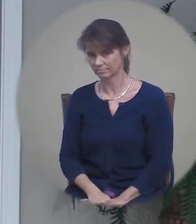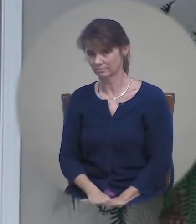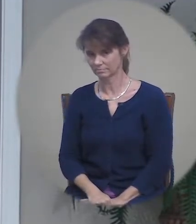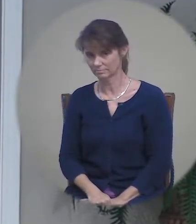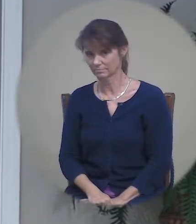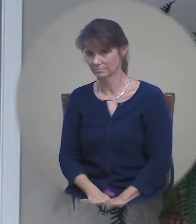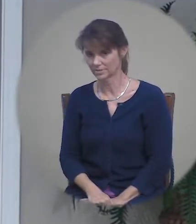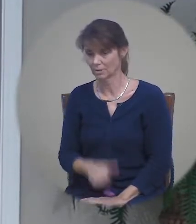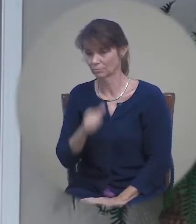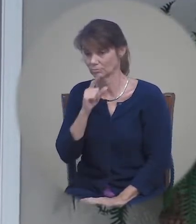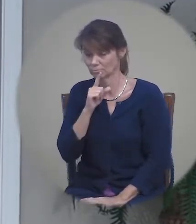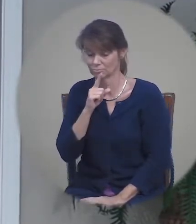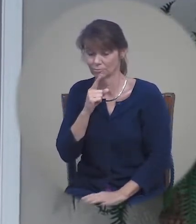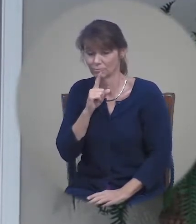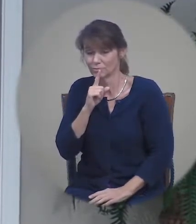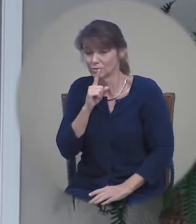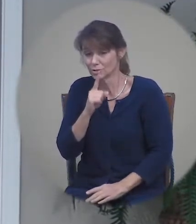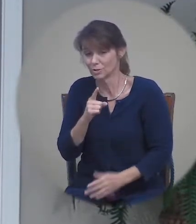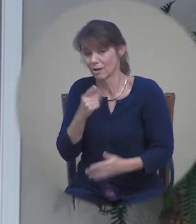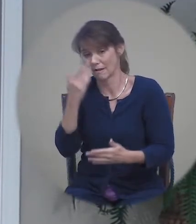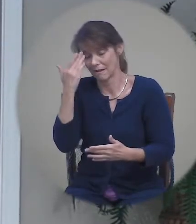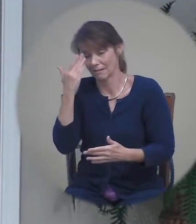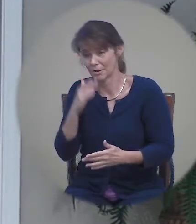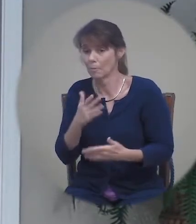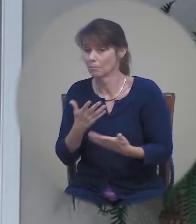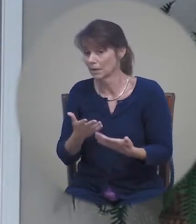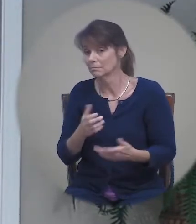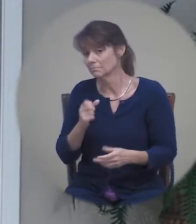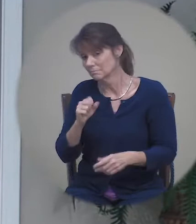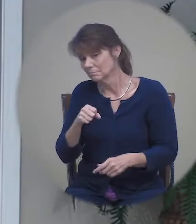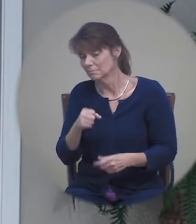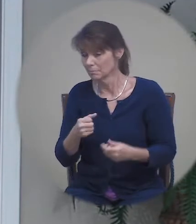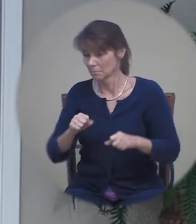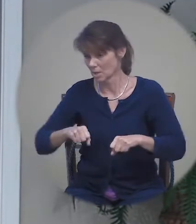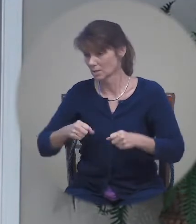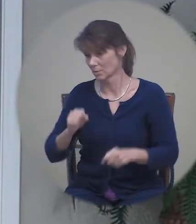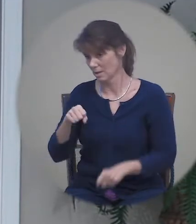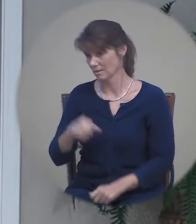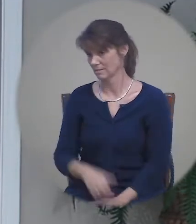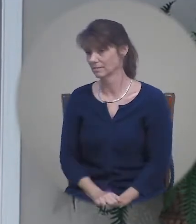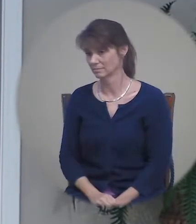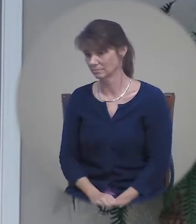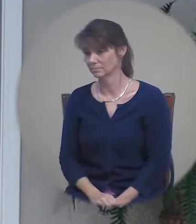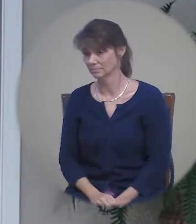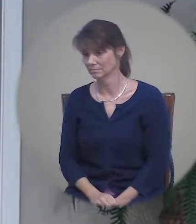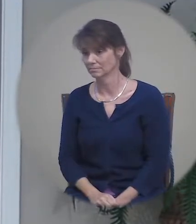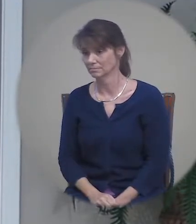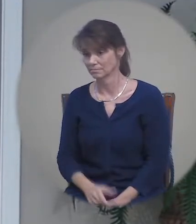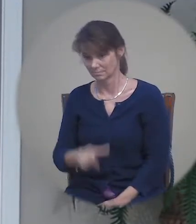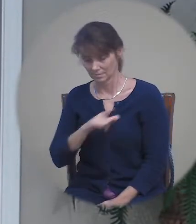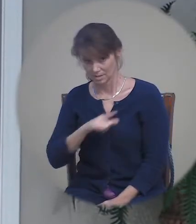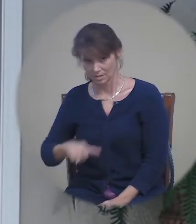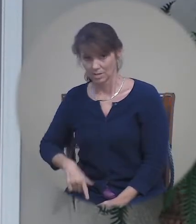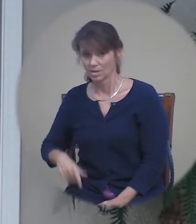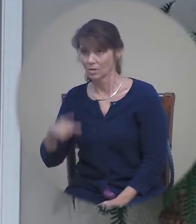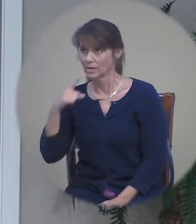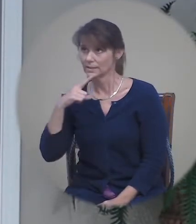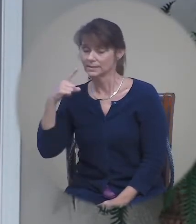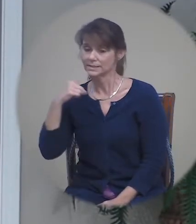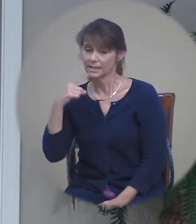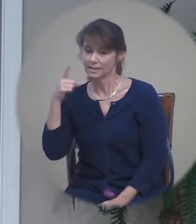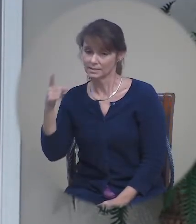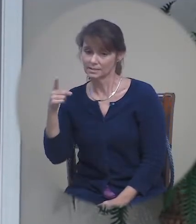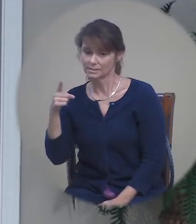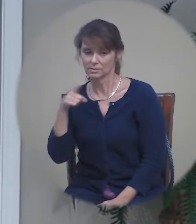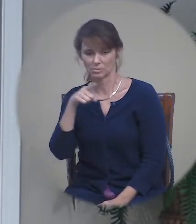the answer to that, but I think it's very likely in the text. So, but the Lord does say when the emissary